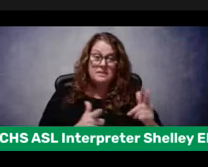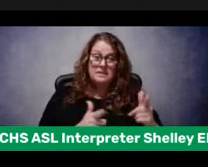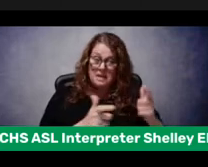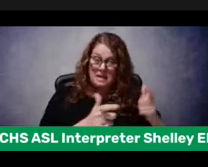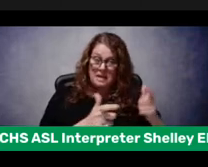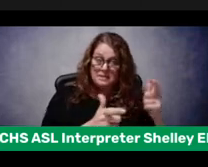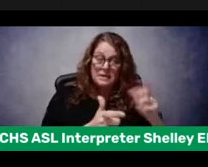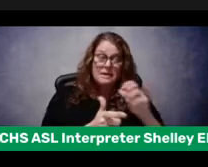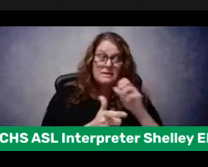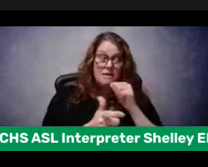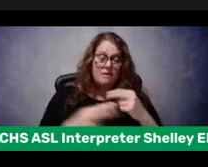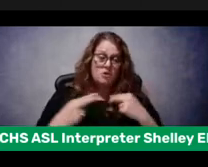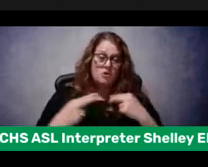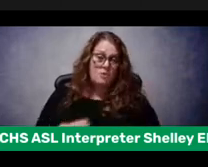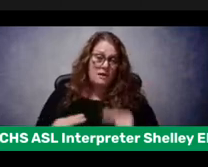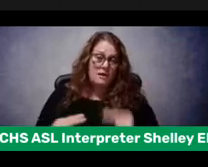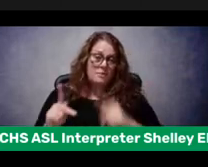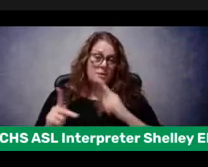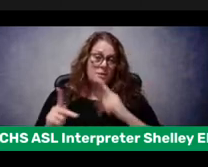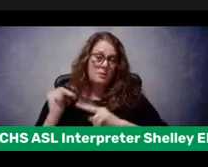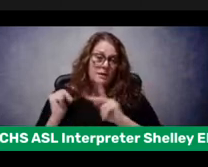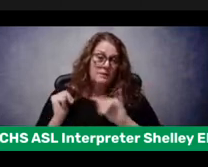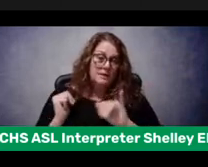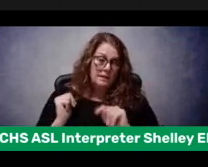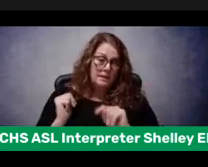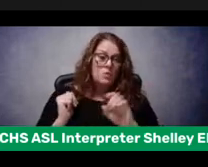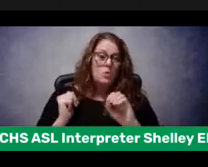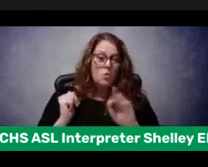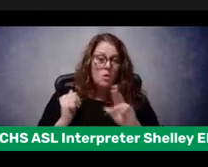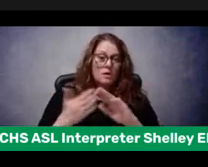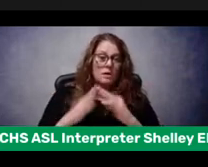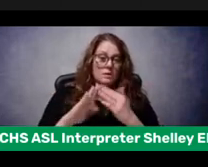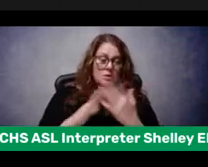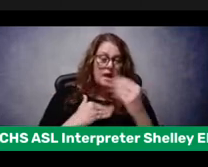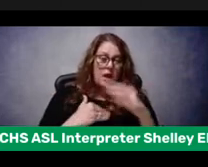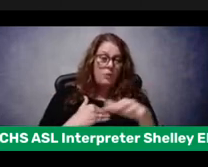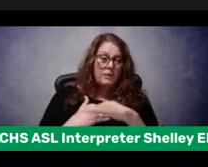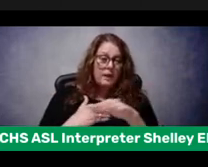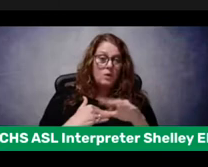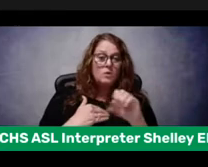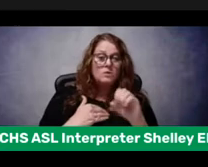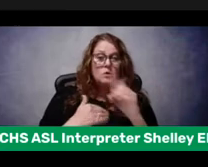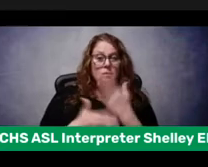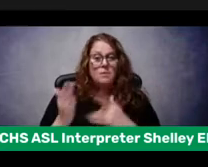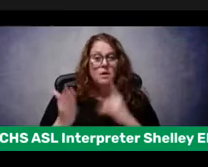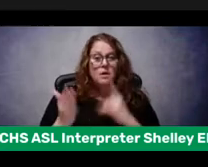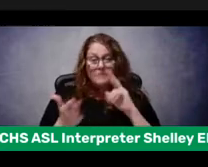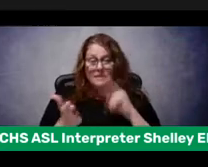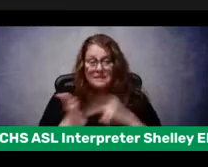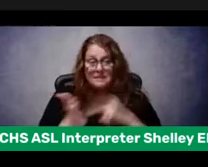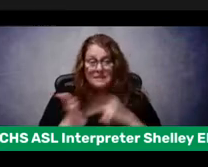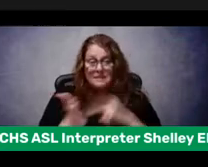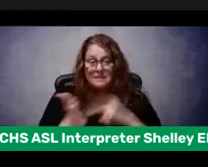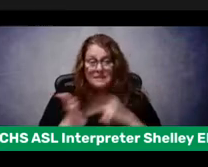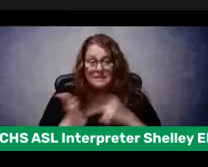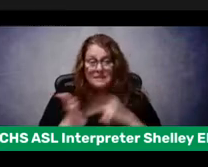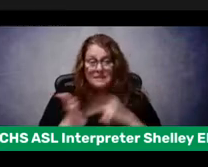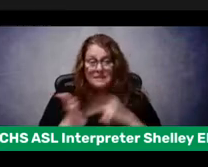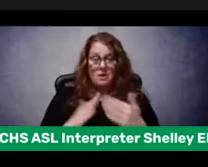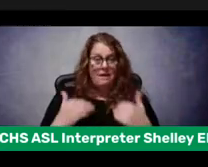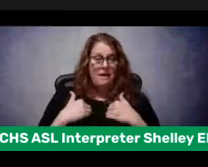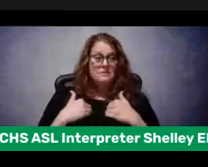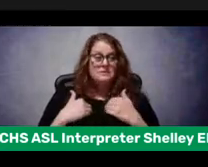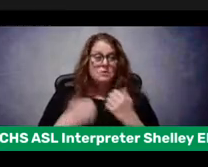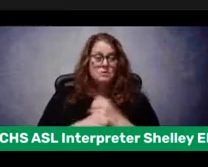and not the humanity of the people building it or the community out there. So I think to be a part of an intentional community that has those